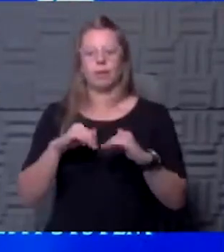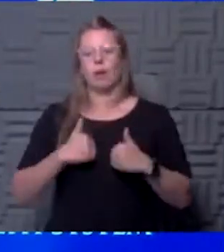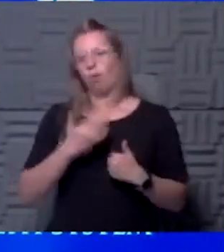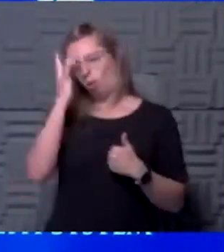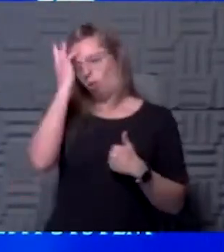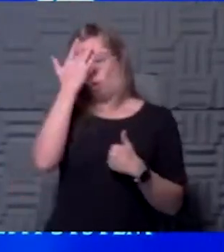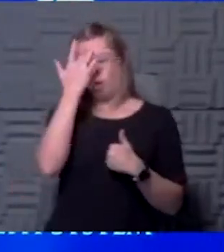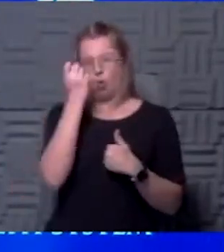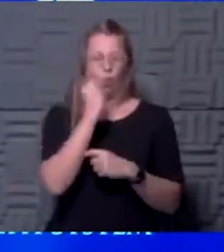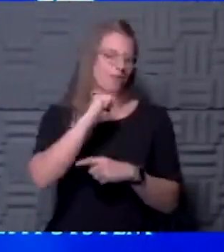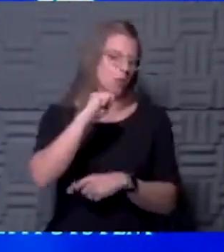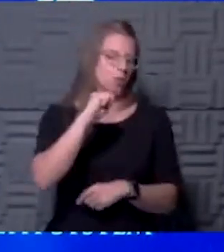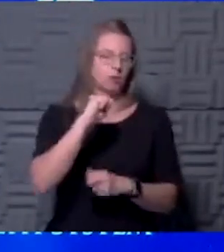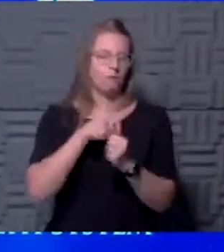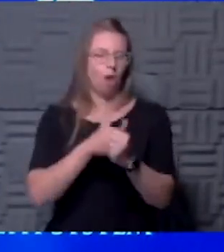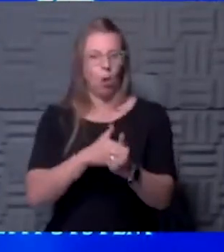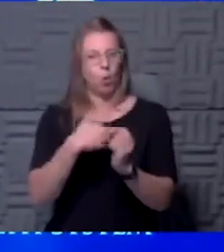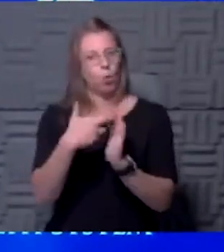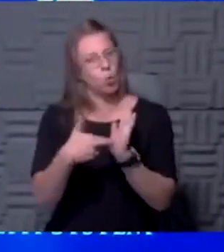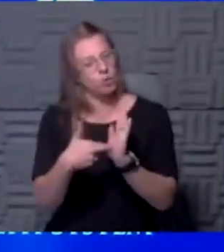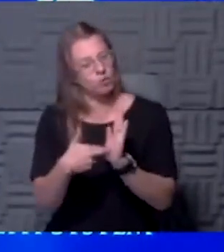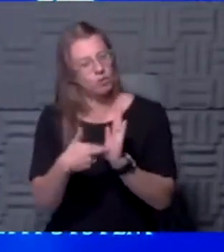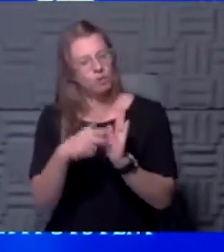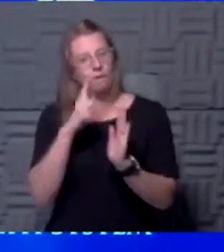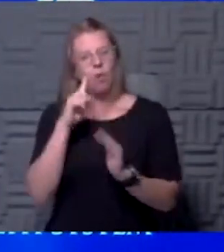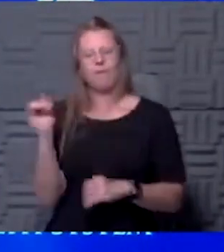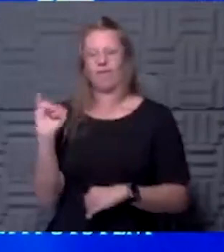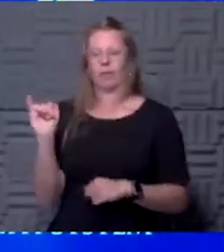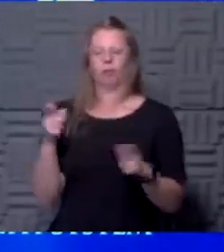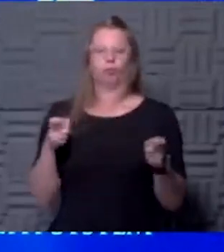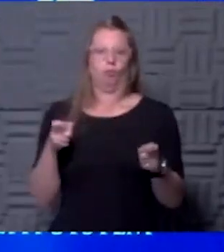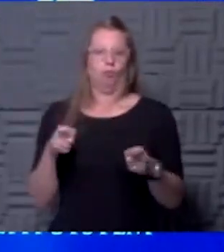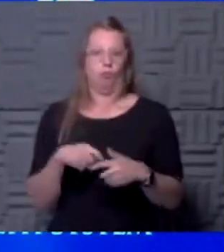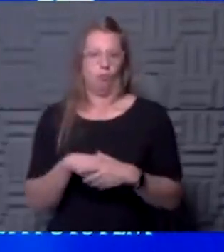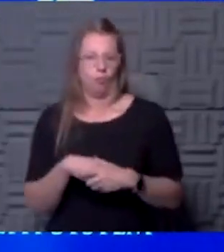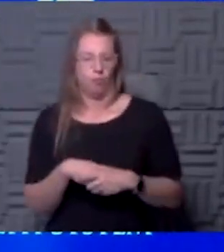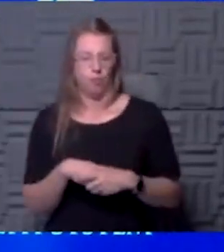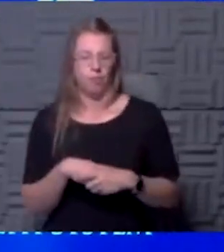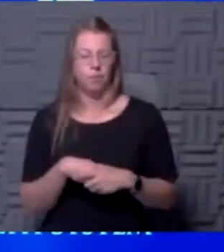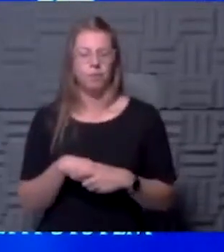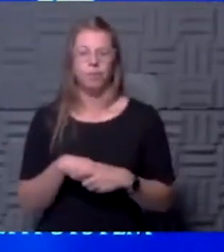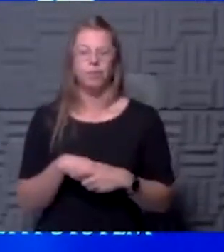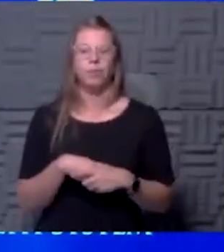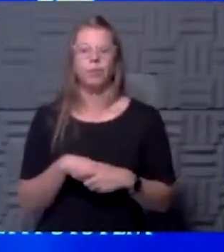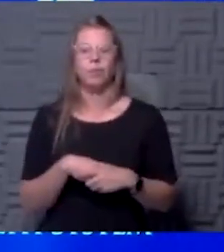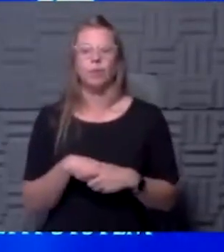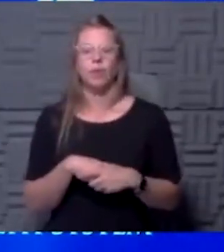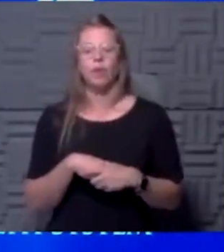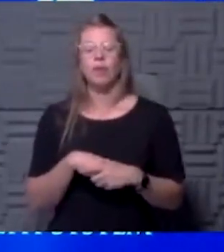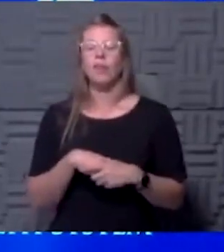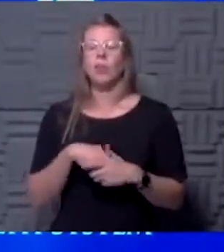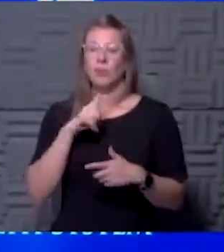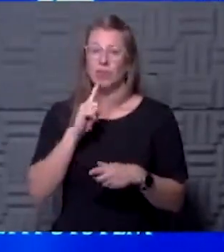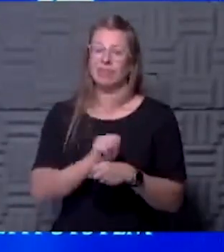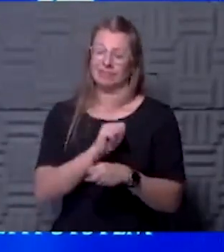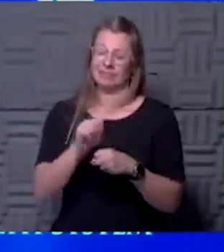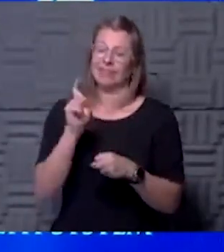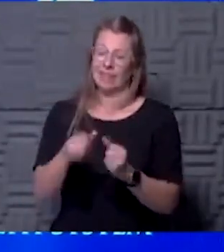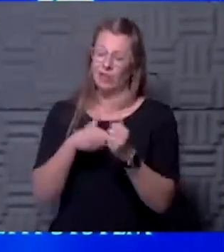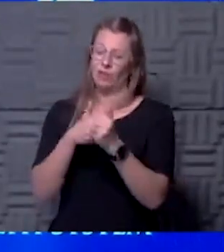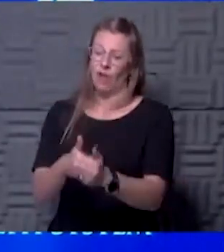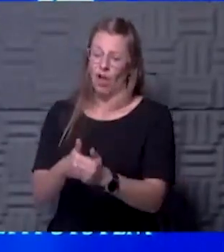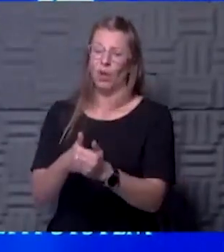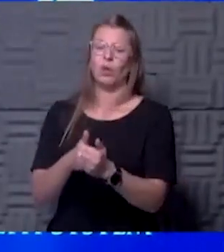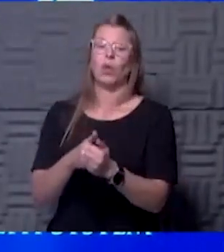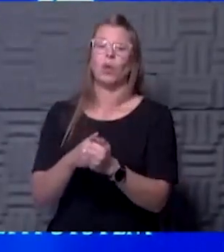and then refusing to follow the rules of infection control. Rather, it's to follow the rules of infection control will